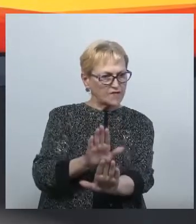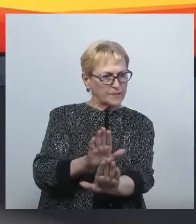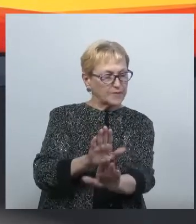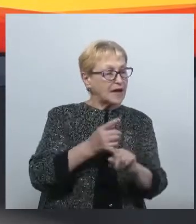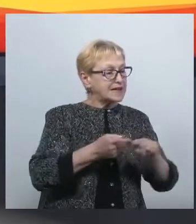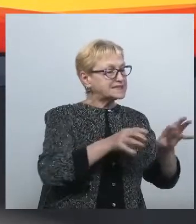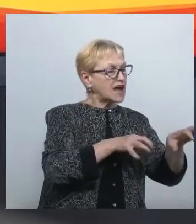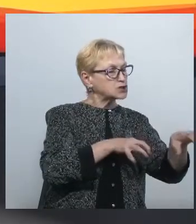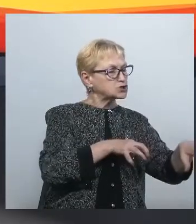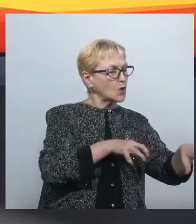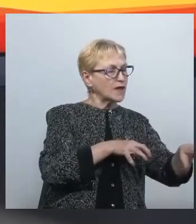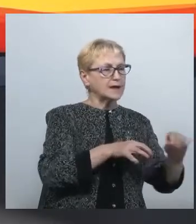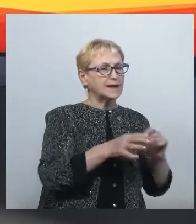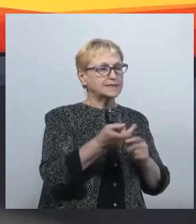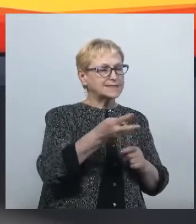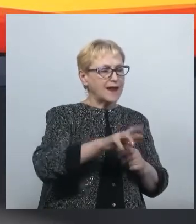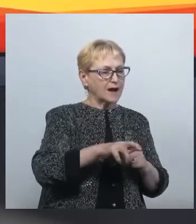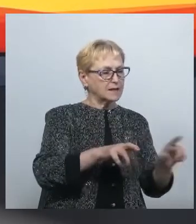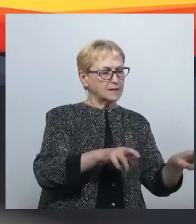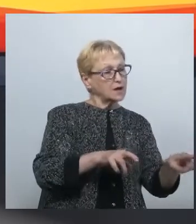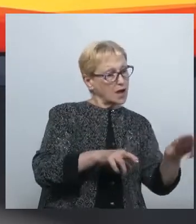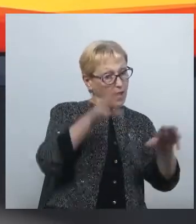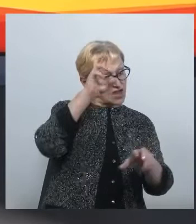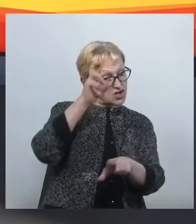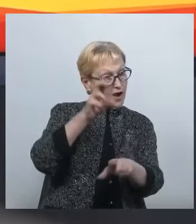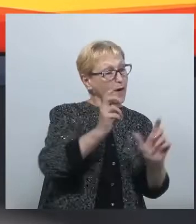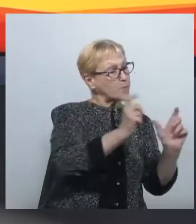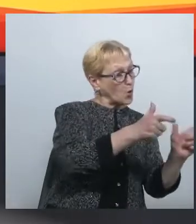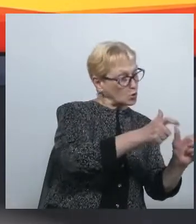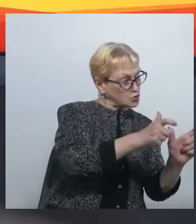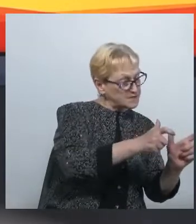a zone of regulating by the state,